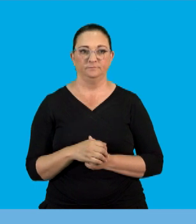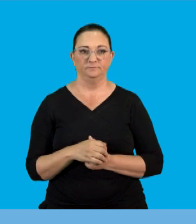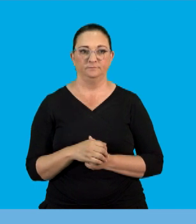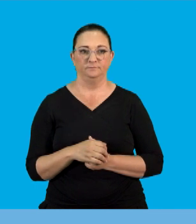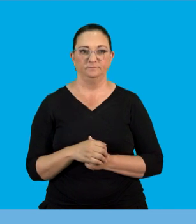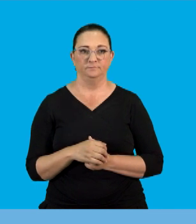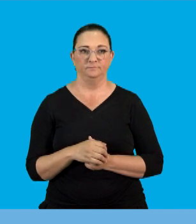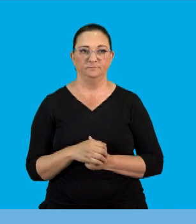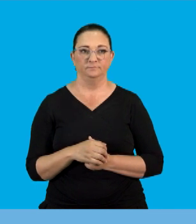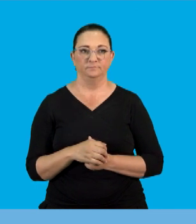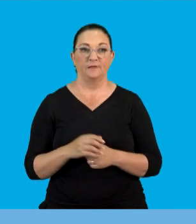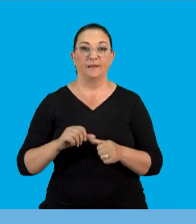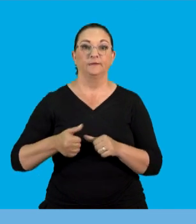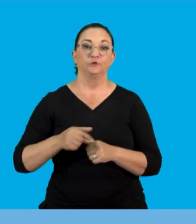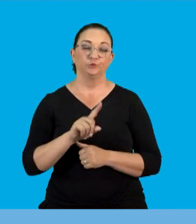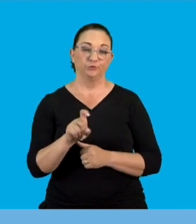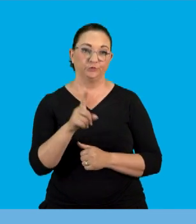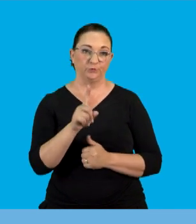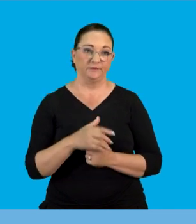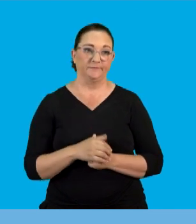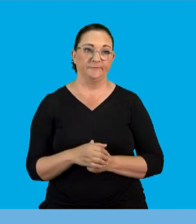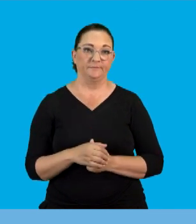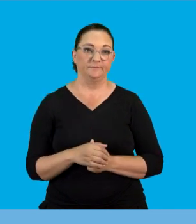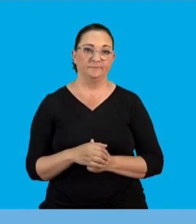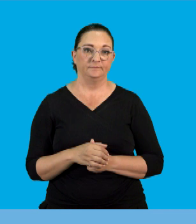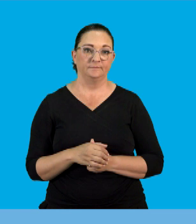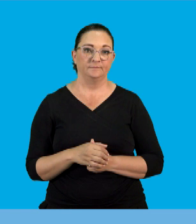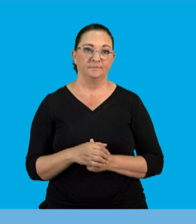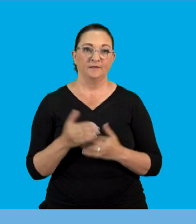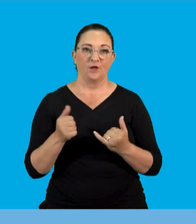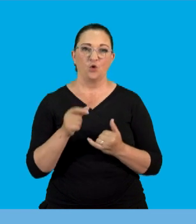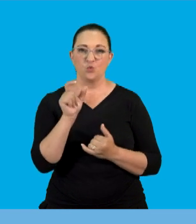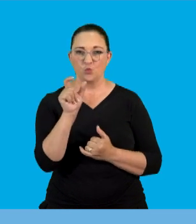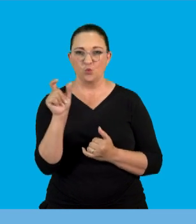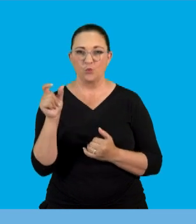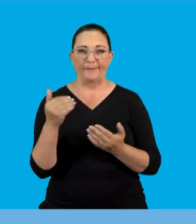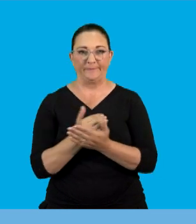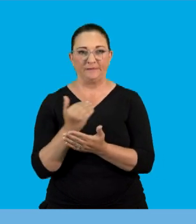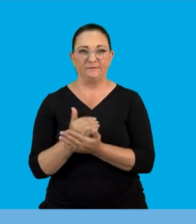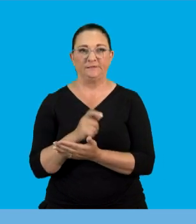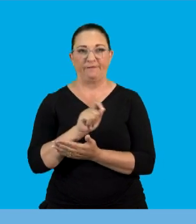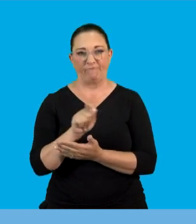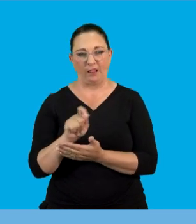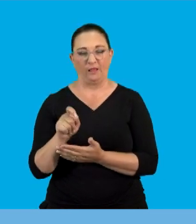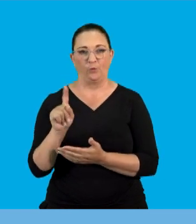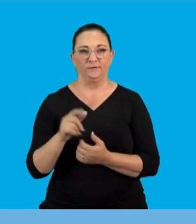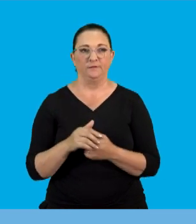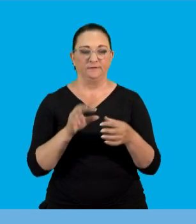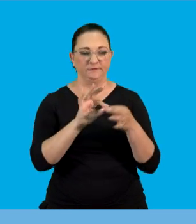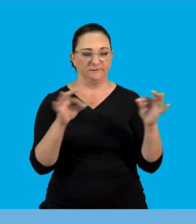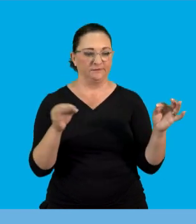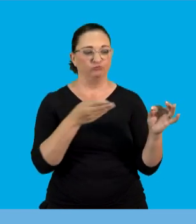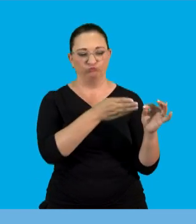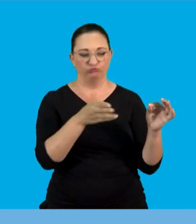Acids have a pH value that is less than 7. Now, next question, again, we are still filling